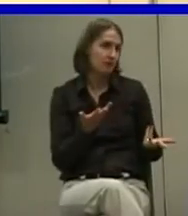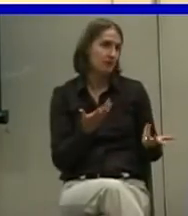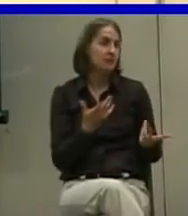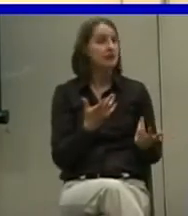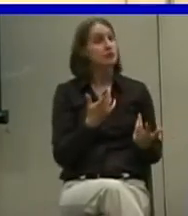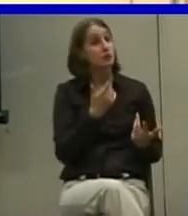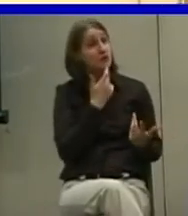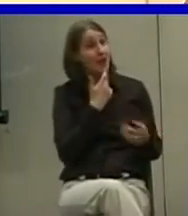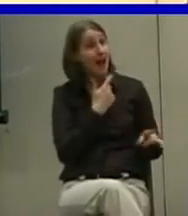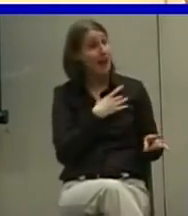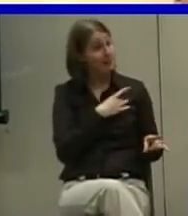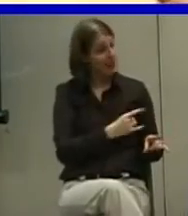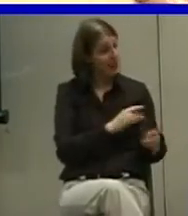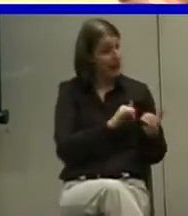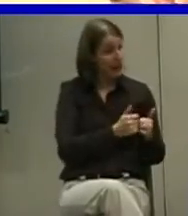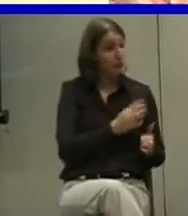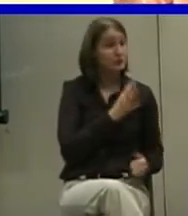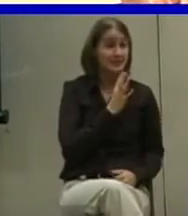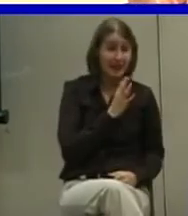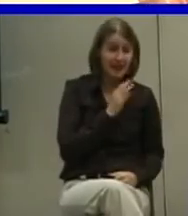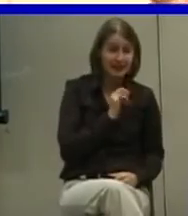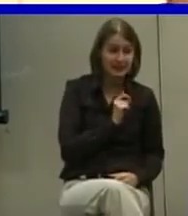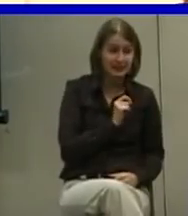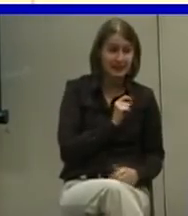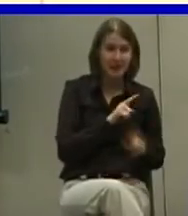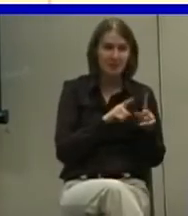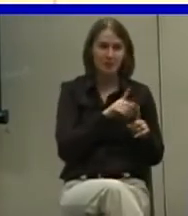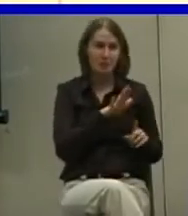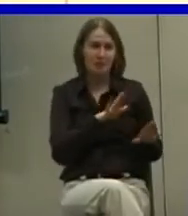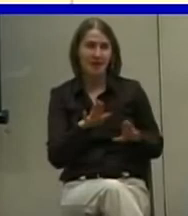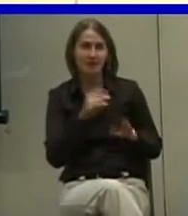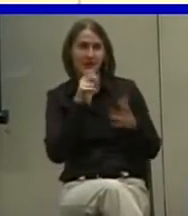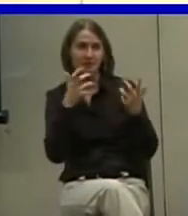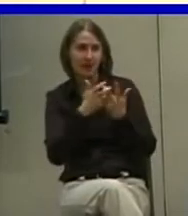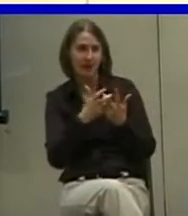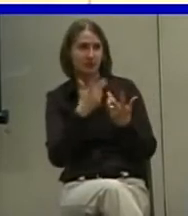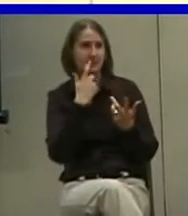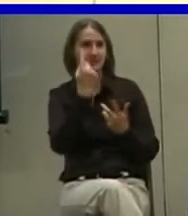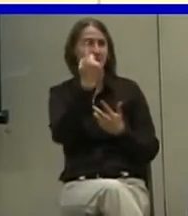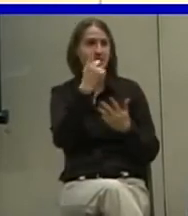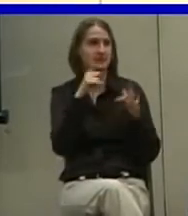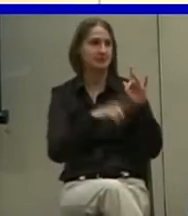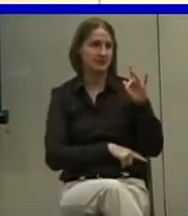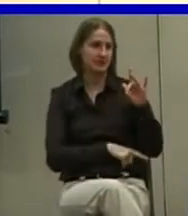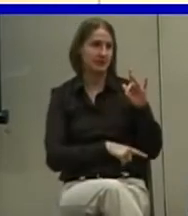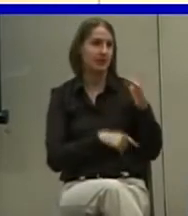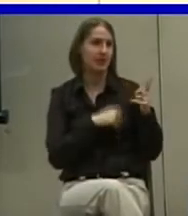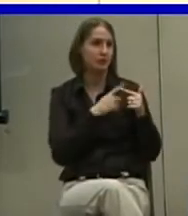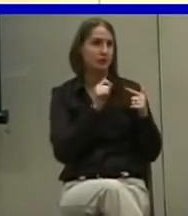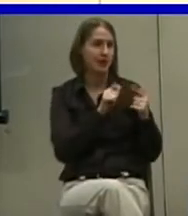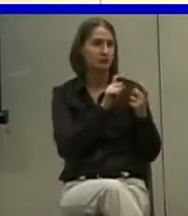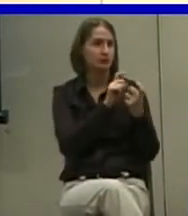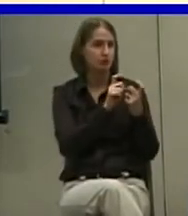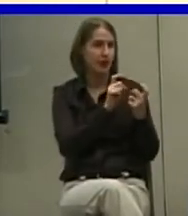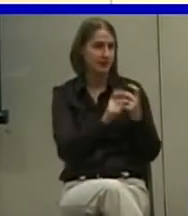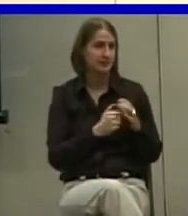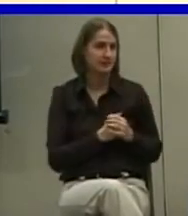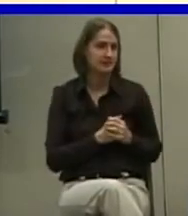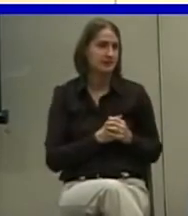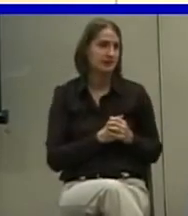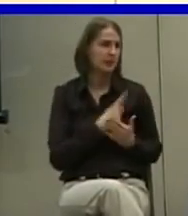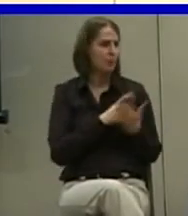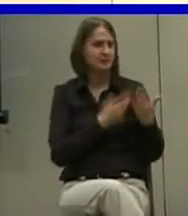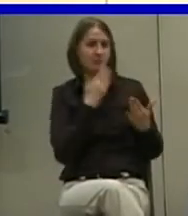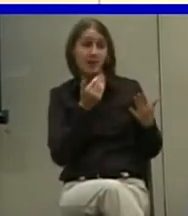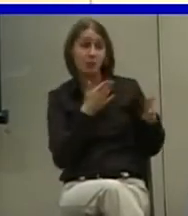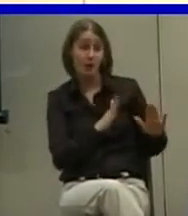this, I like the way you're doing that, but it's not respectful because what's missing? Here's the correction. That's right. What would be a better